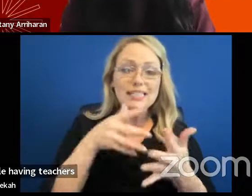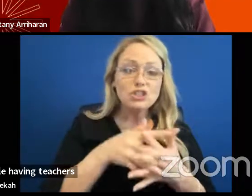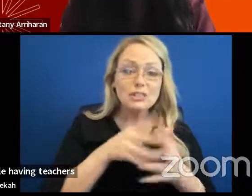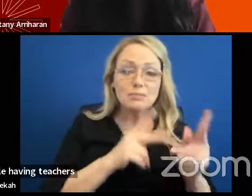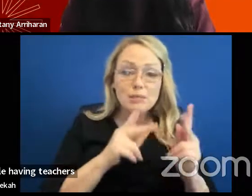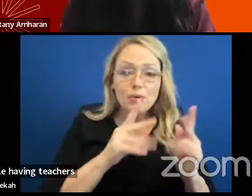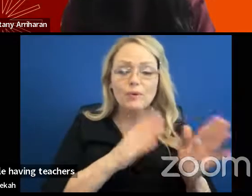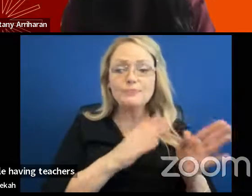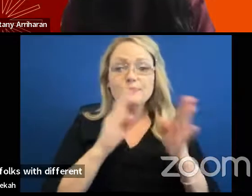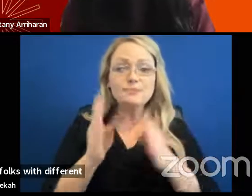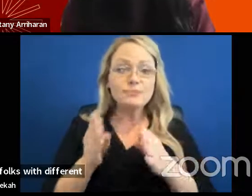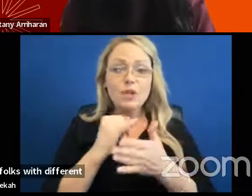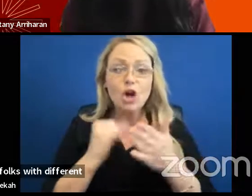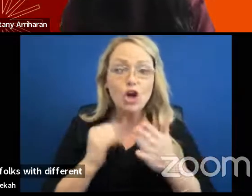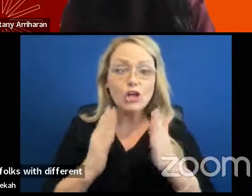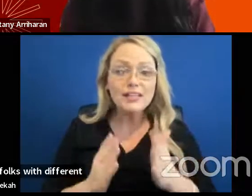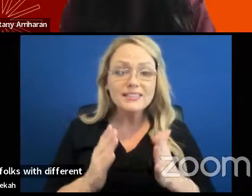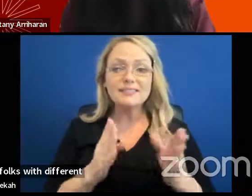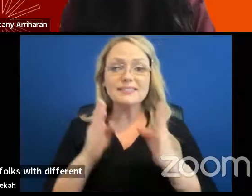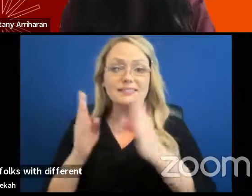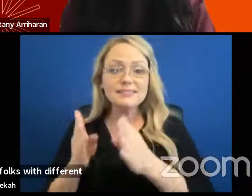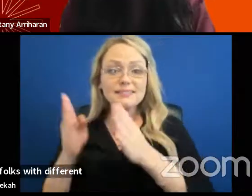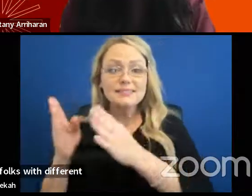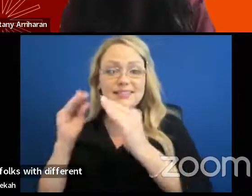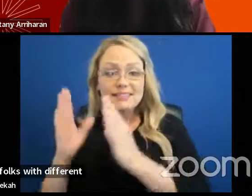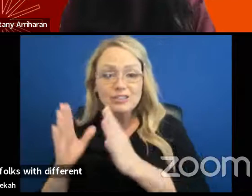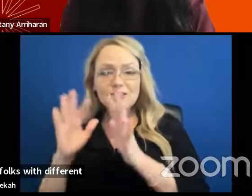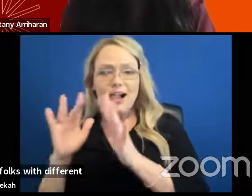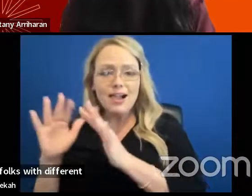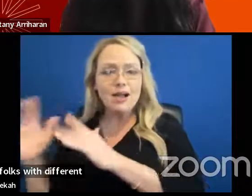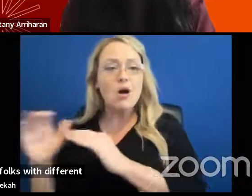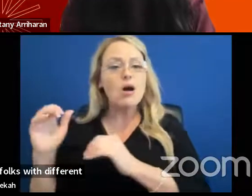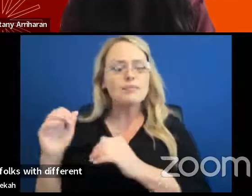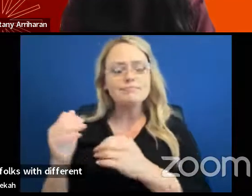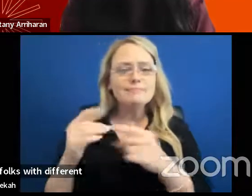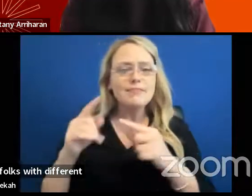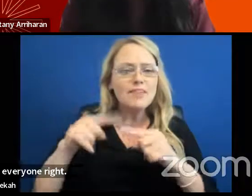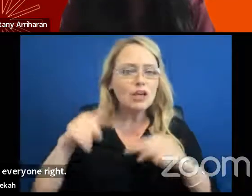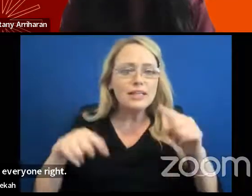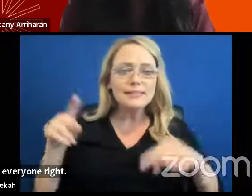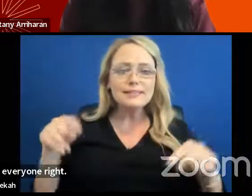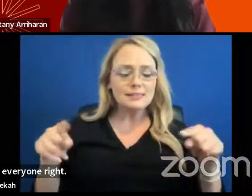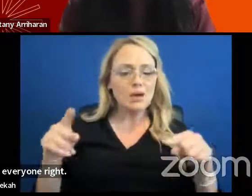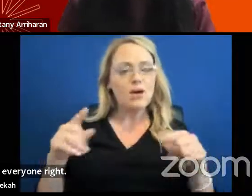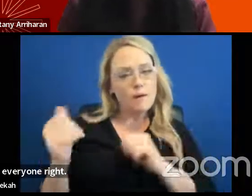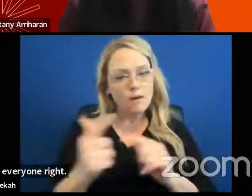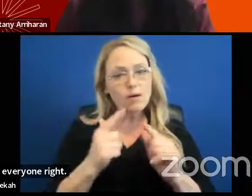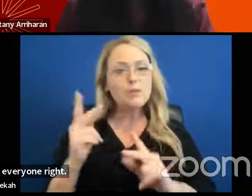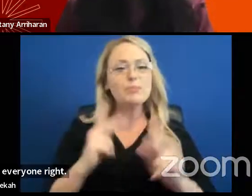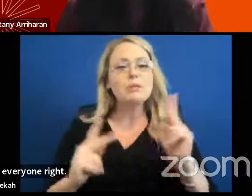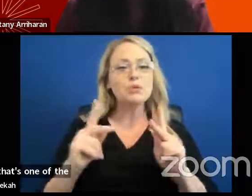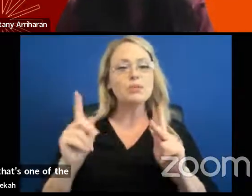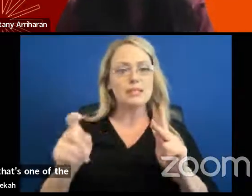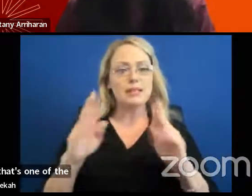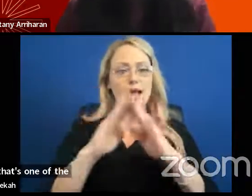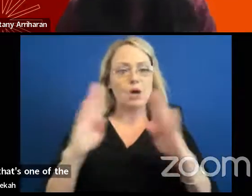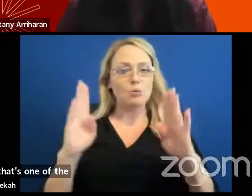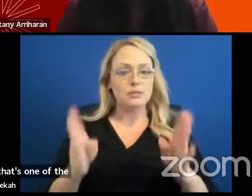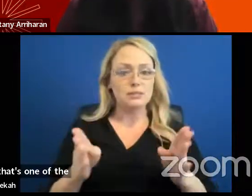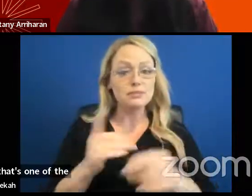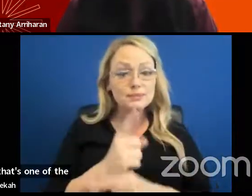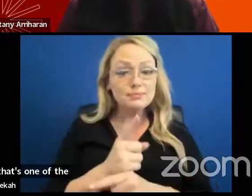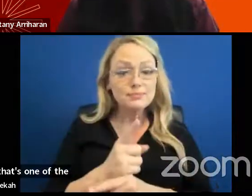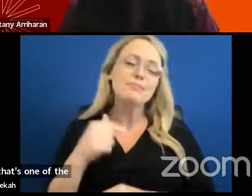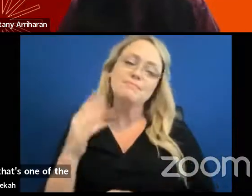with different abilities that can't work, everyone, right? We all need housing. So that's one of the first that comes to mind. And I do appreciate that question though,